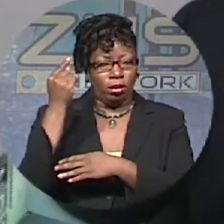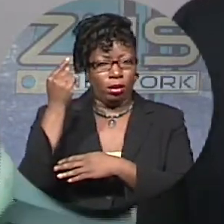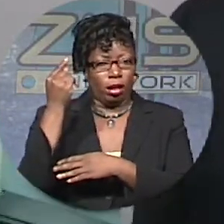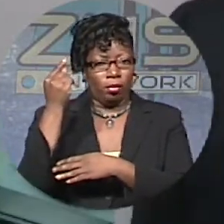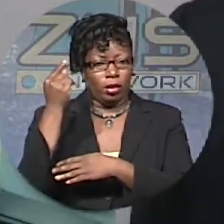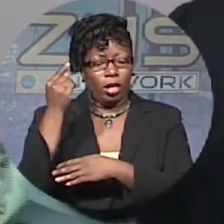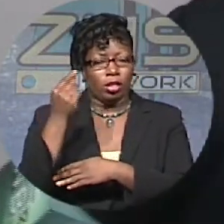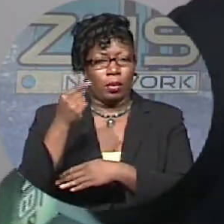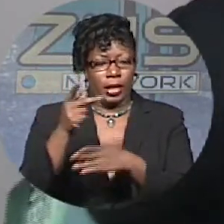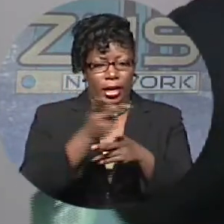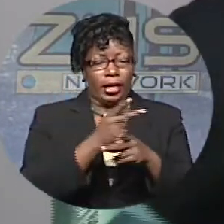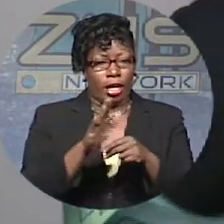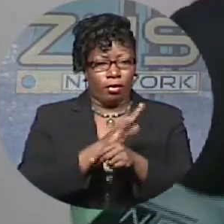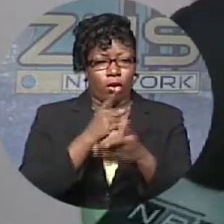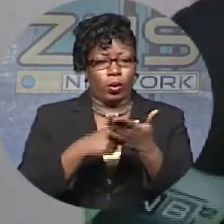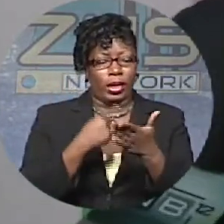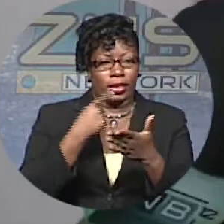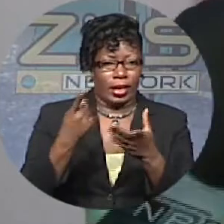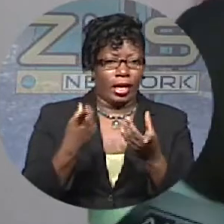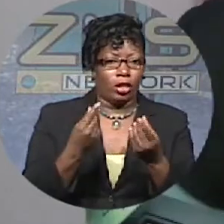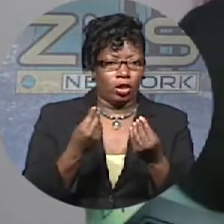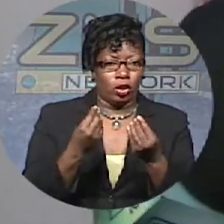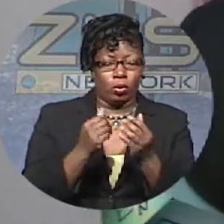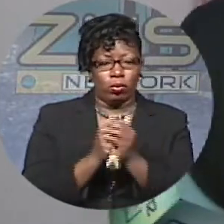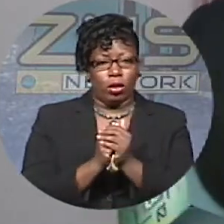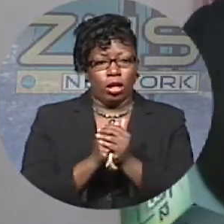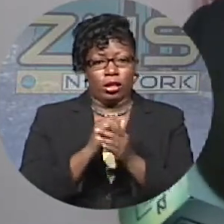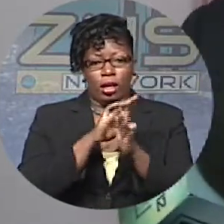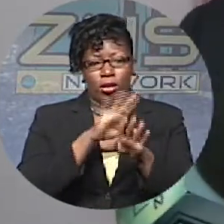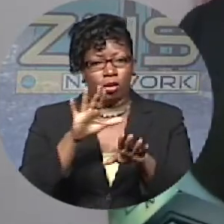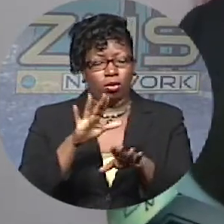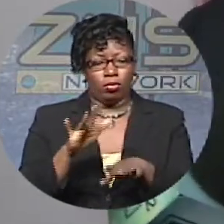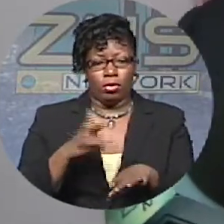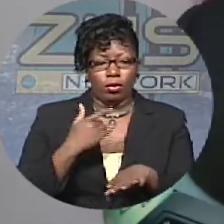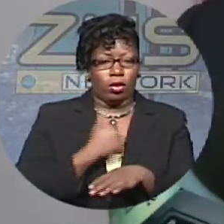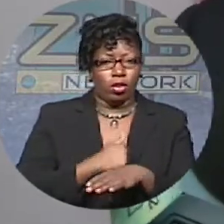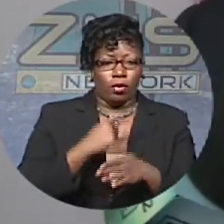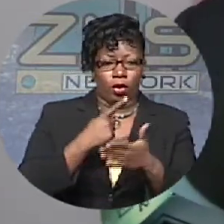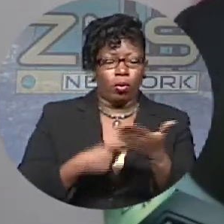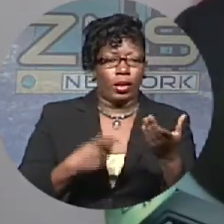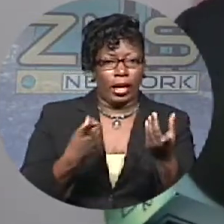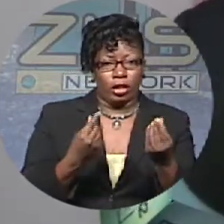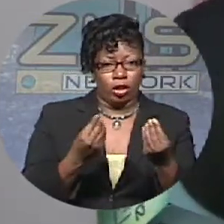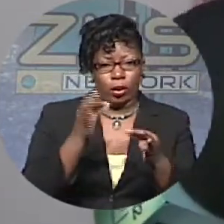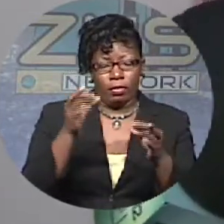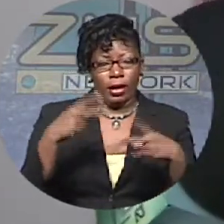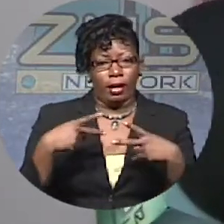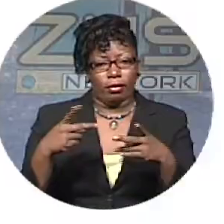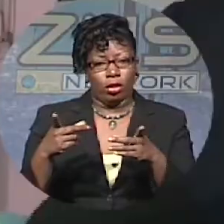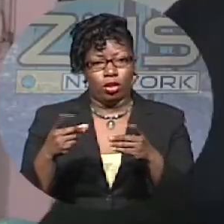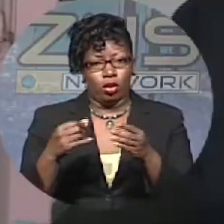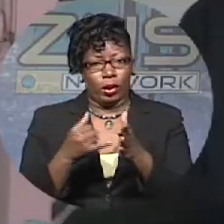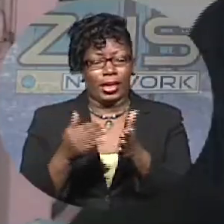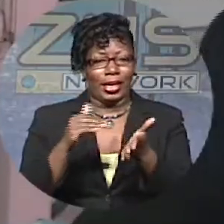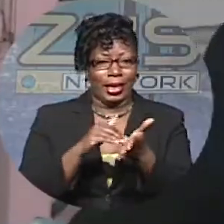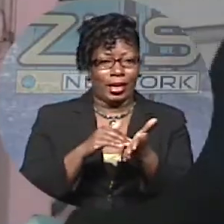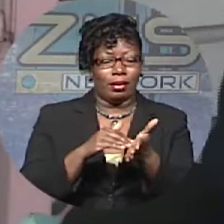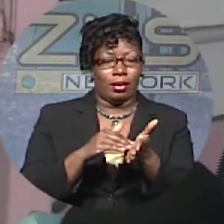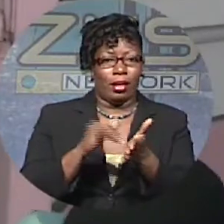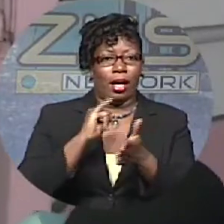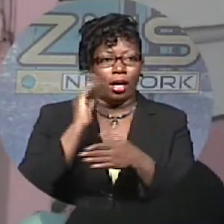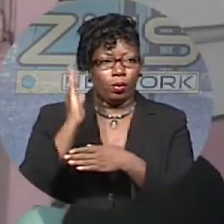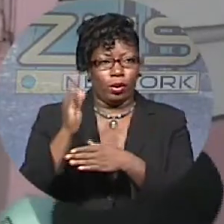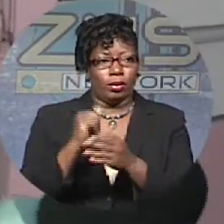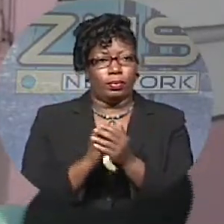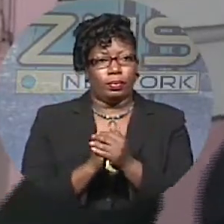I do. And so I have no regrets having appeared to do what I did. And if I had to do it again, I'll do it again. FNM must